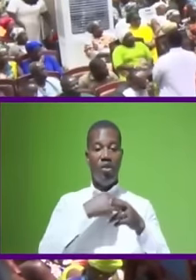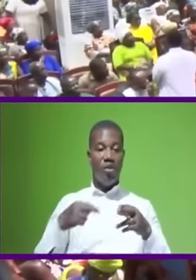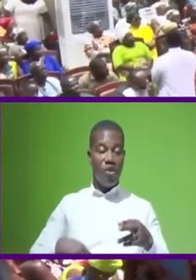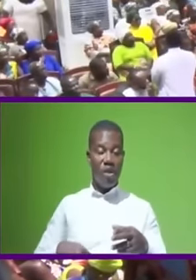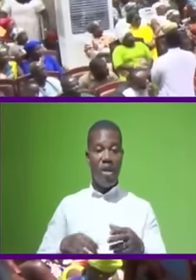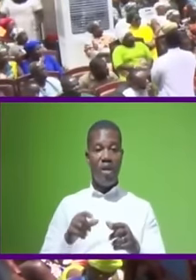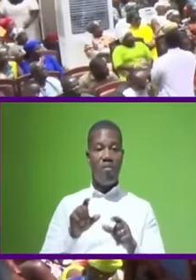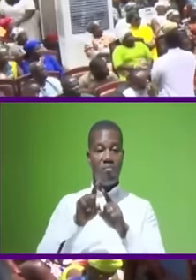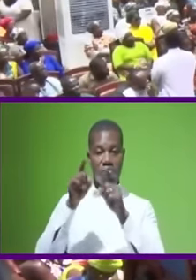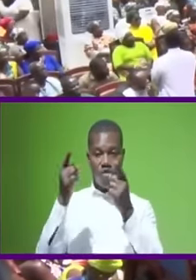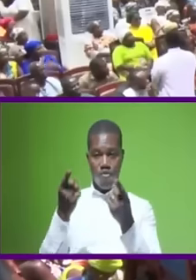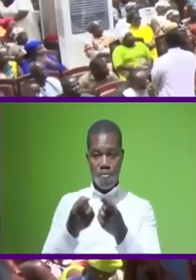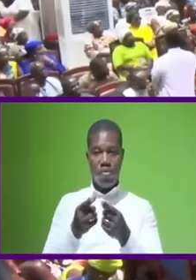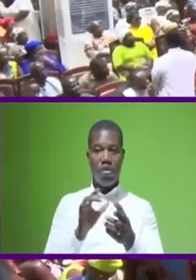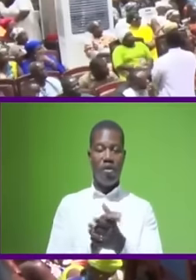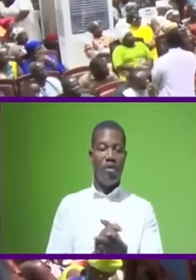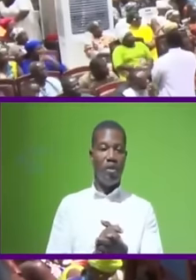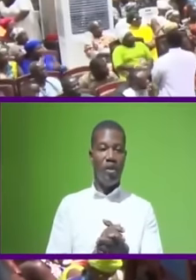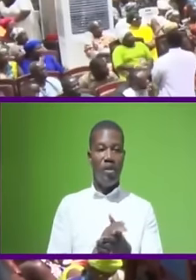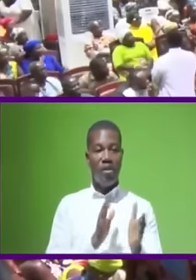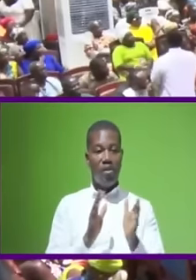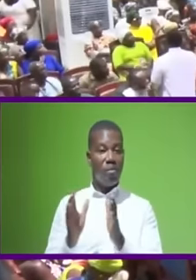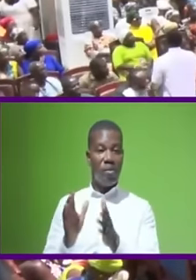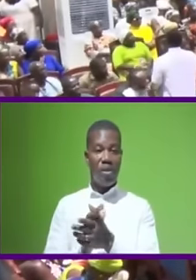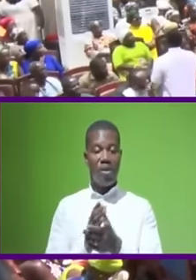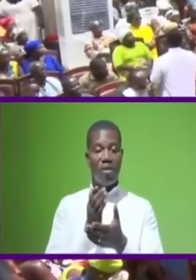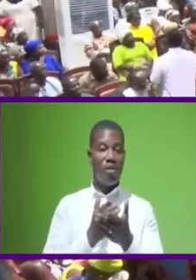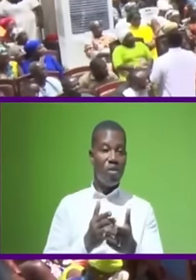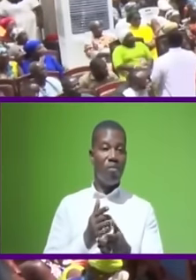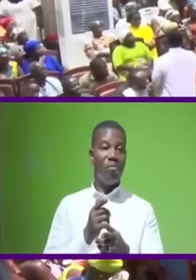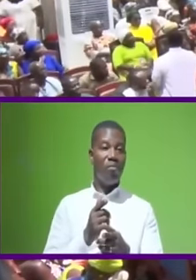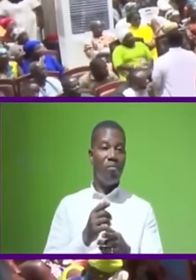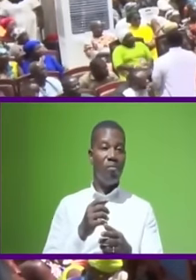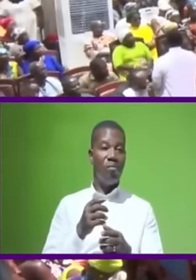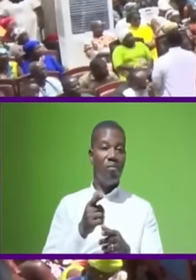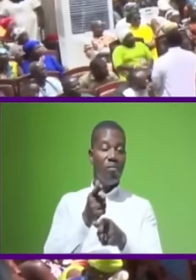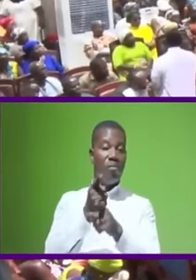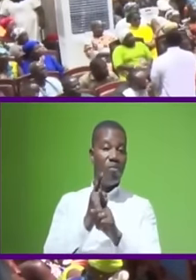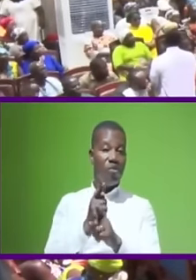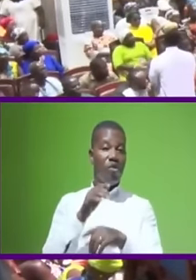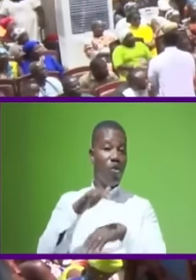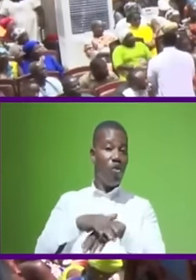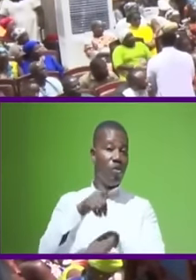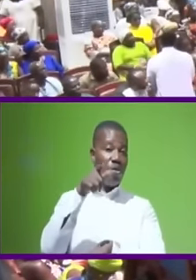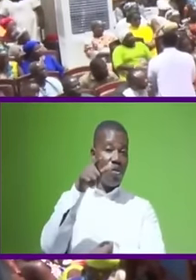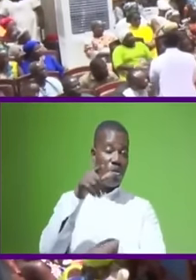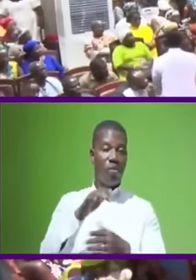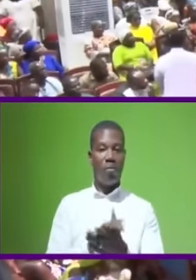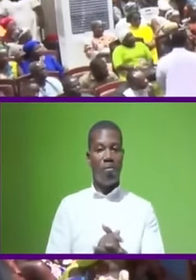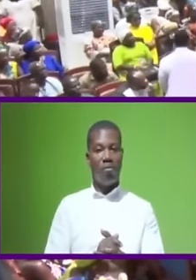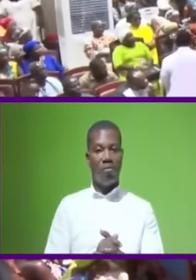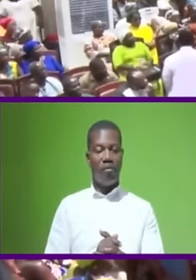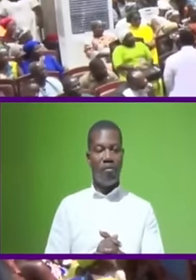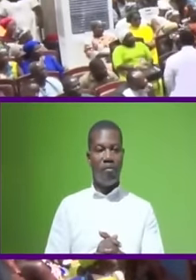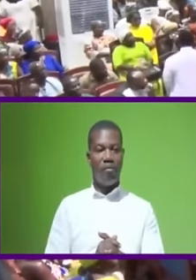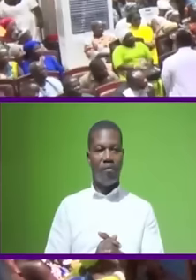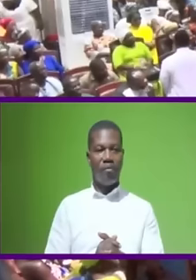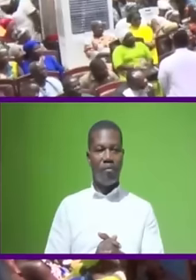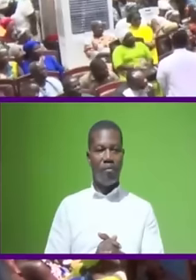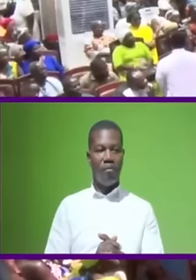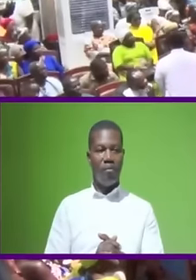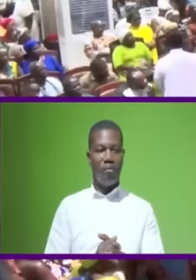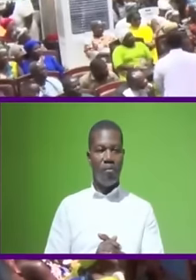movement. Asese Kabiato so. Let me ask you, if the Philadelphia movement has burdened